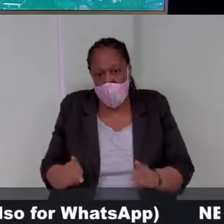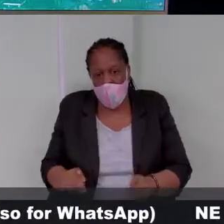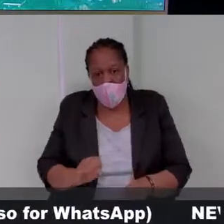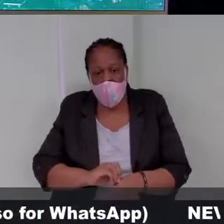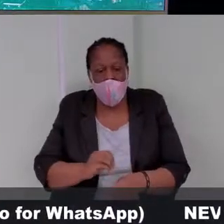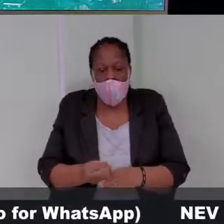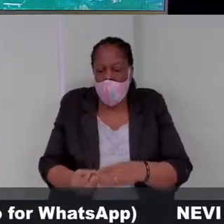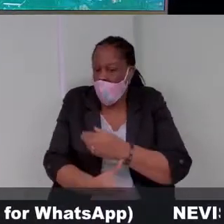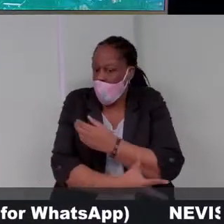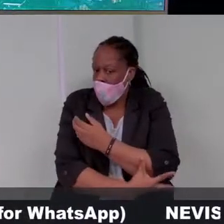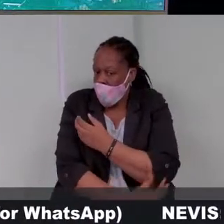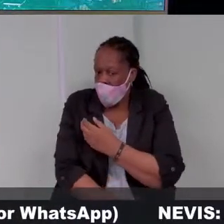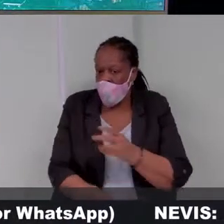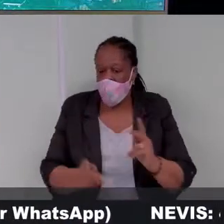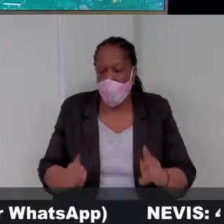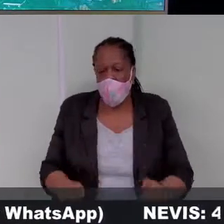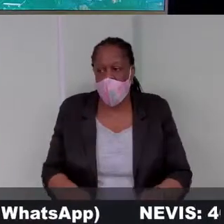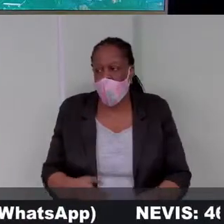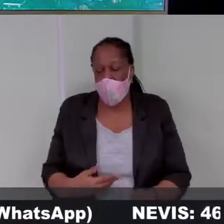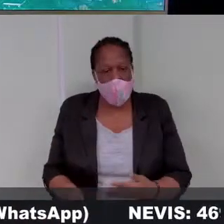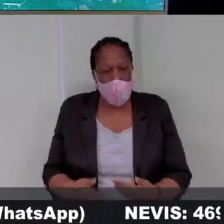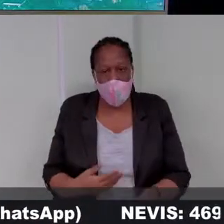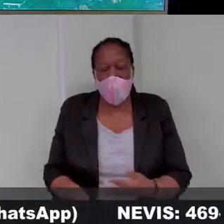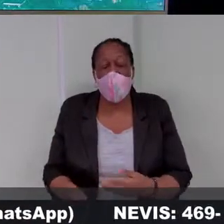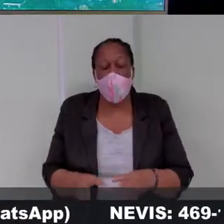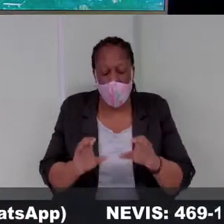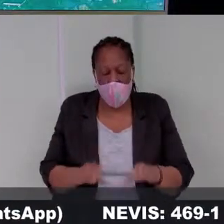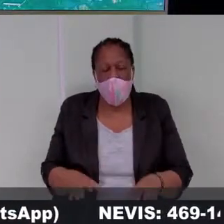how we can accelerate testing,